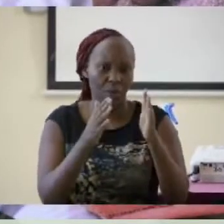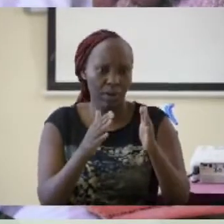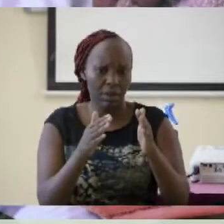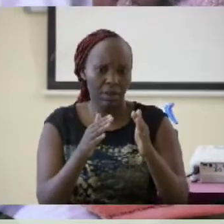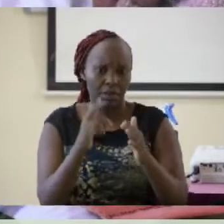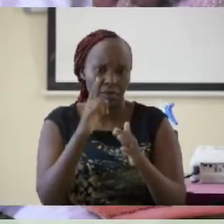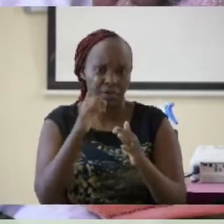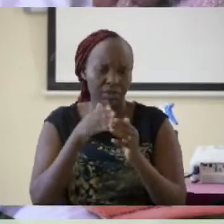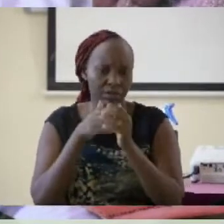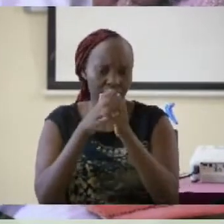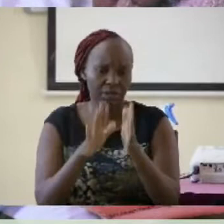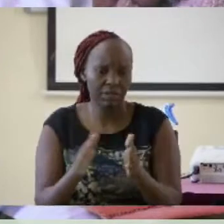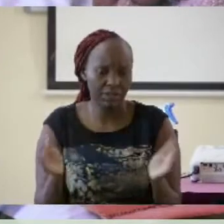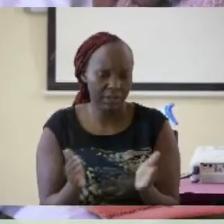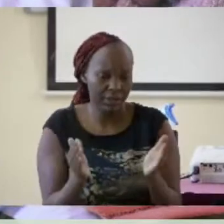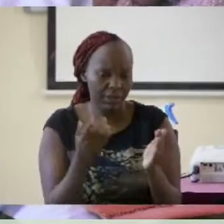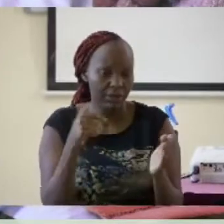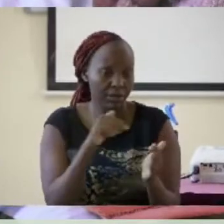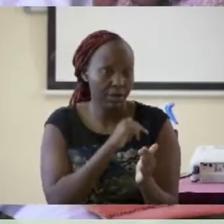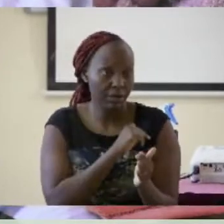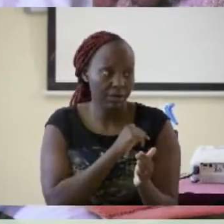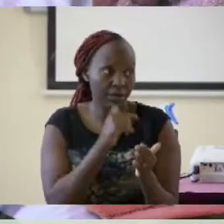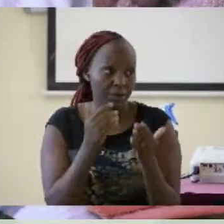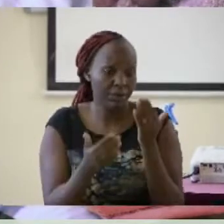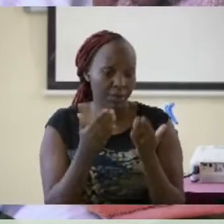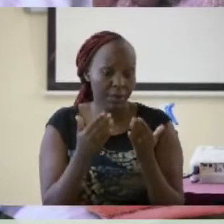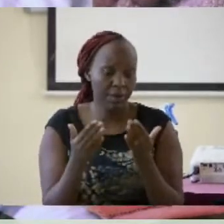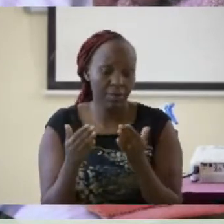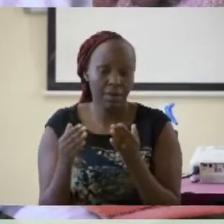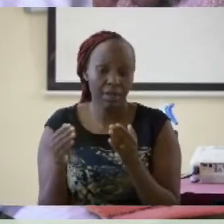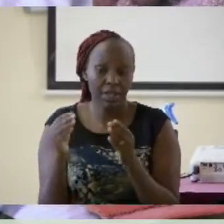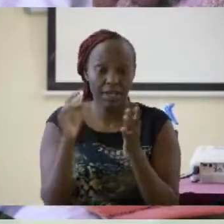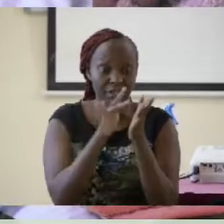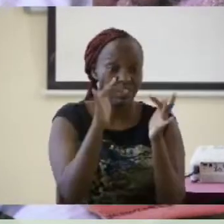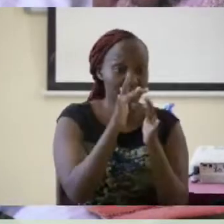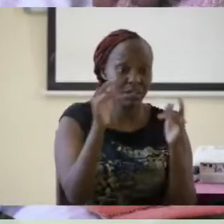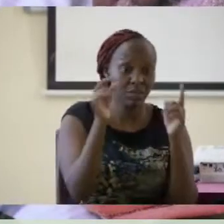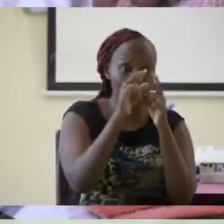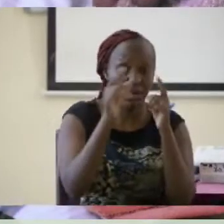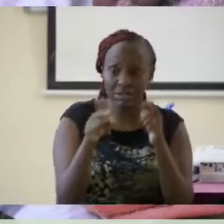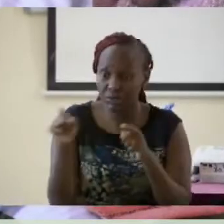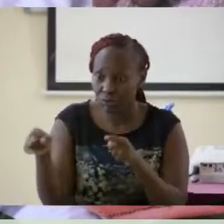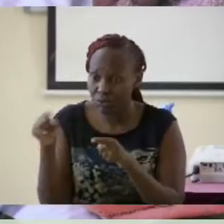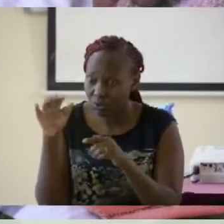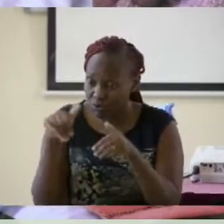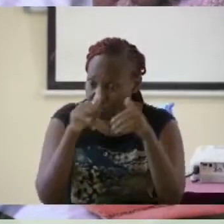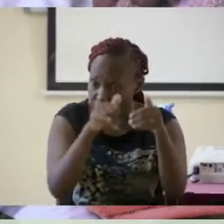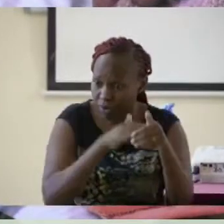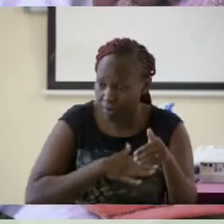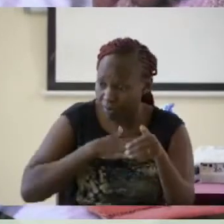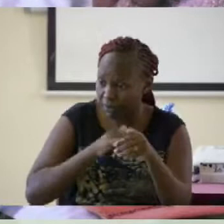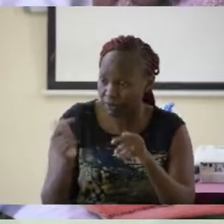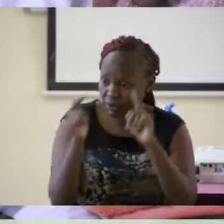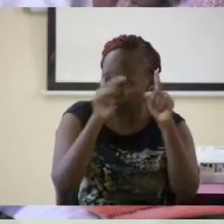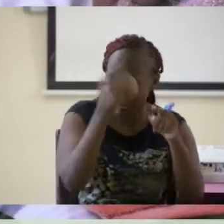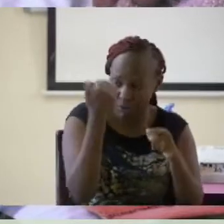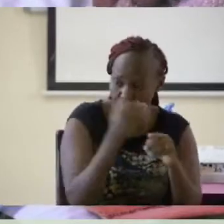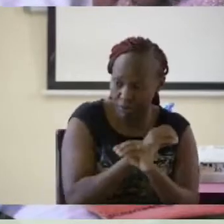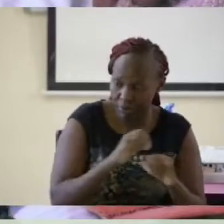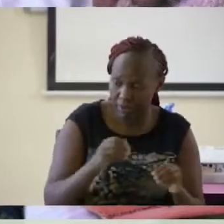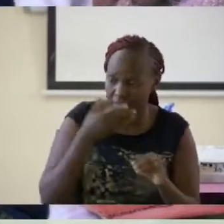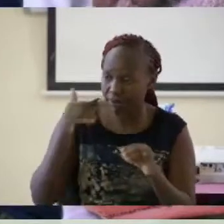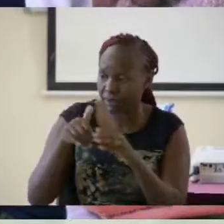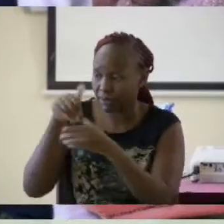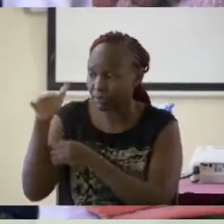leaders encourage us, or they impose these words of Jesus that don't settle your matters to court, it's better you do